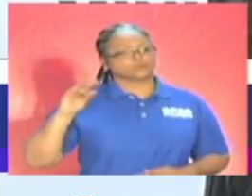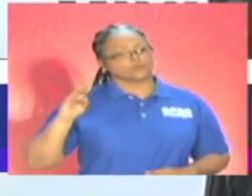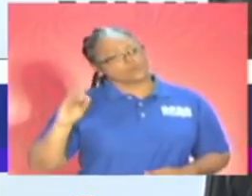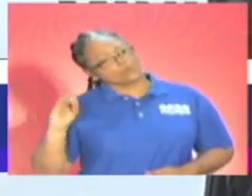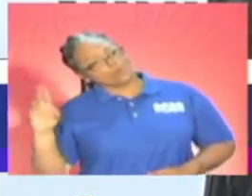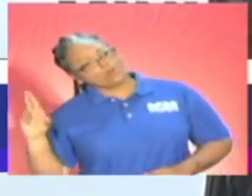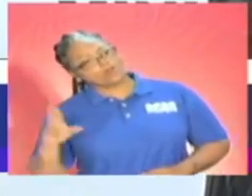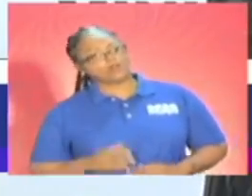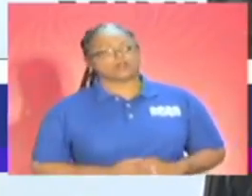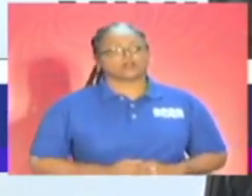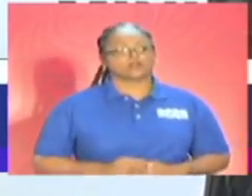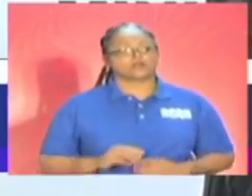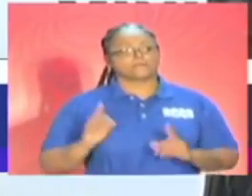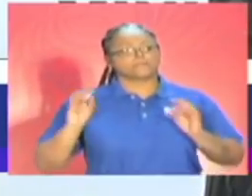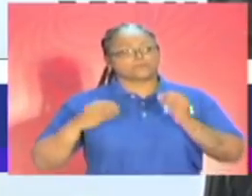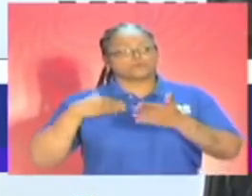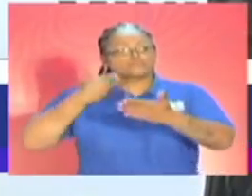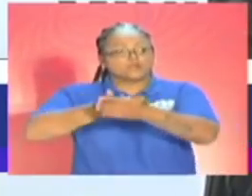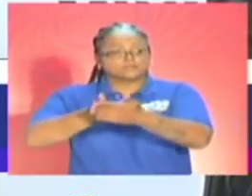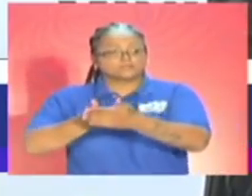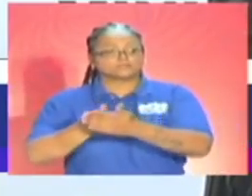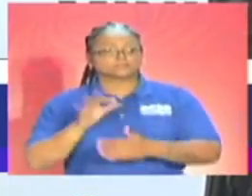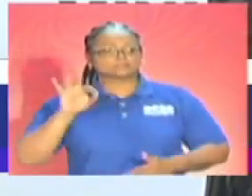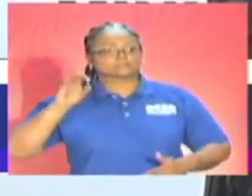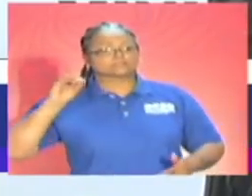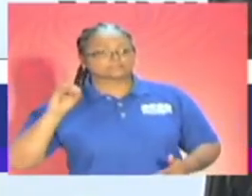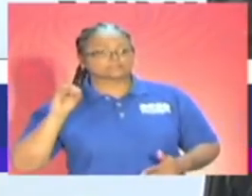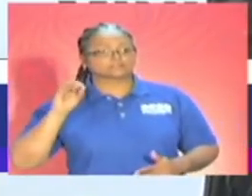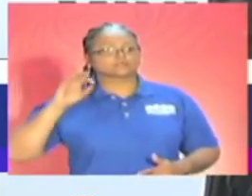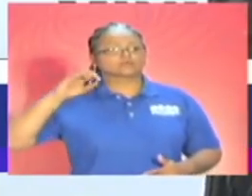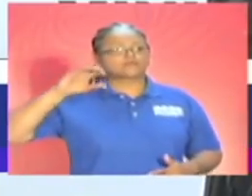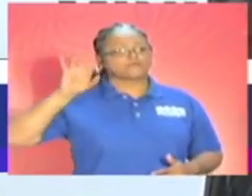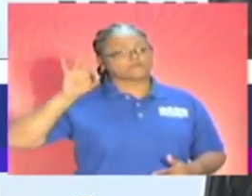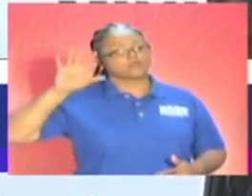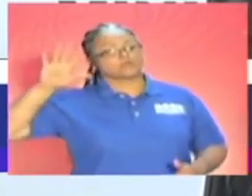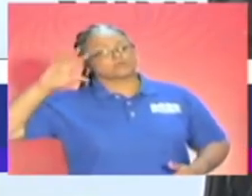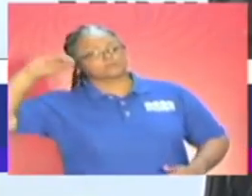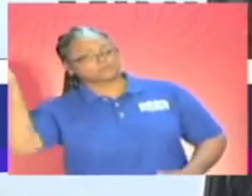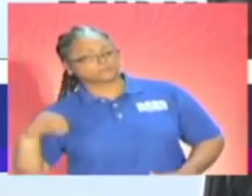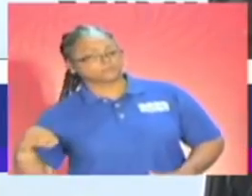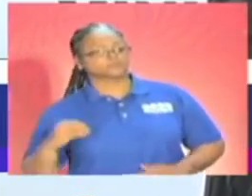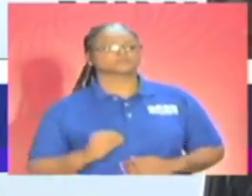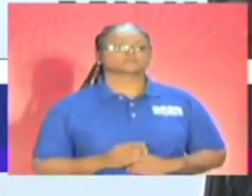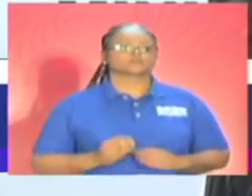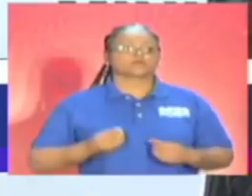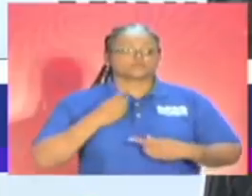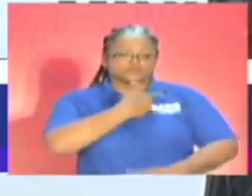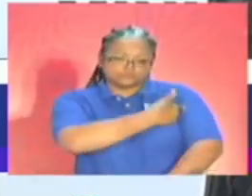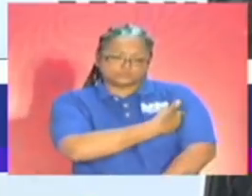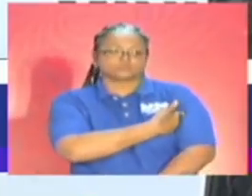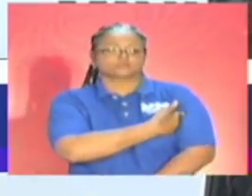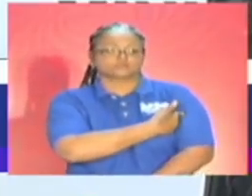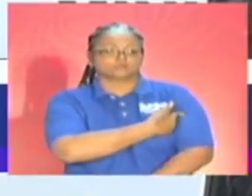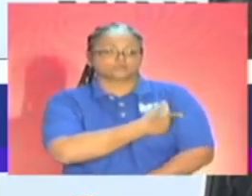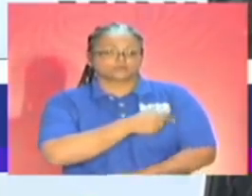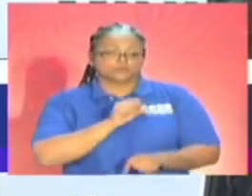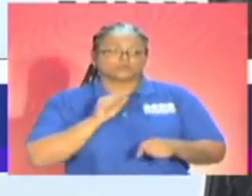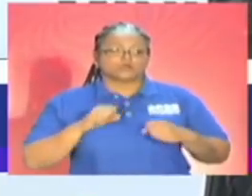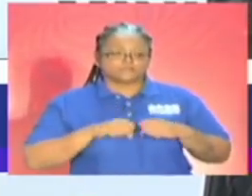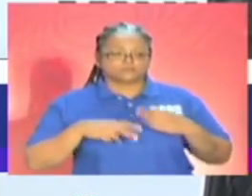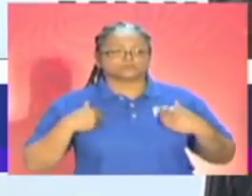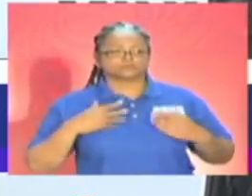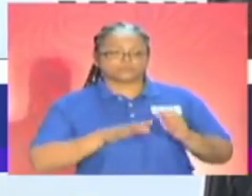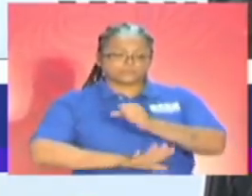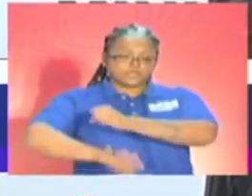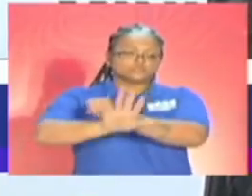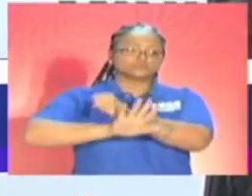have to get 90 to 95% of your population vaccinated in that childhood group to get to herd immunity. So it varies. It's a brand